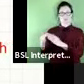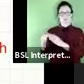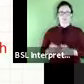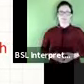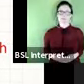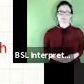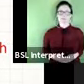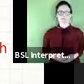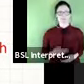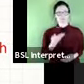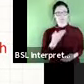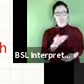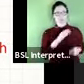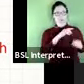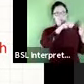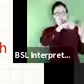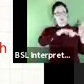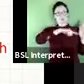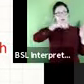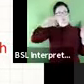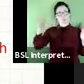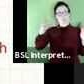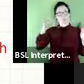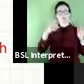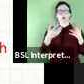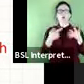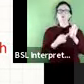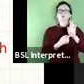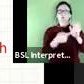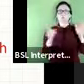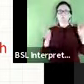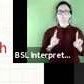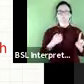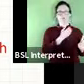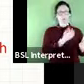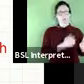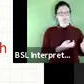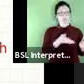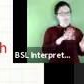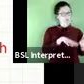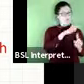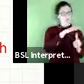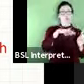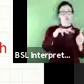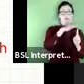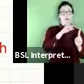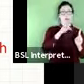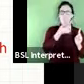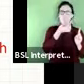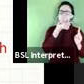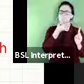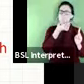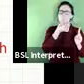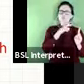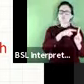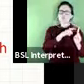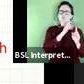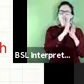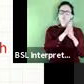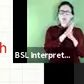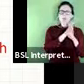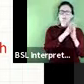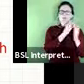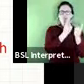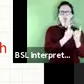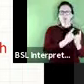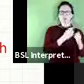This graph shows the process of China from a society with few private property